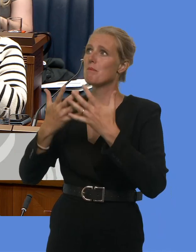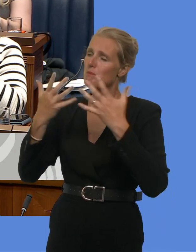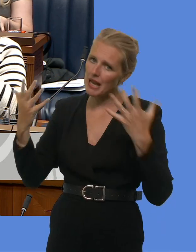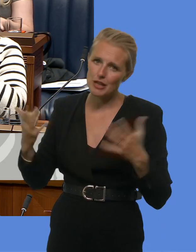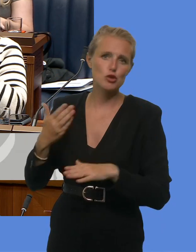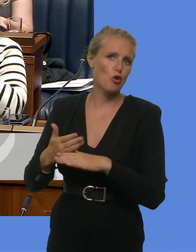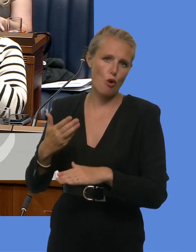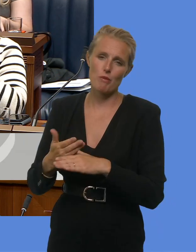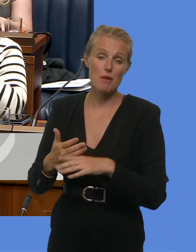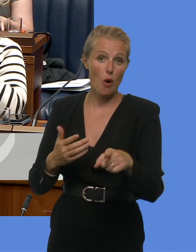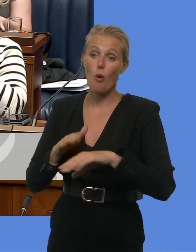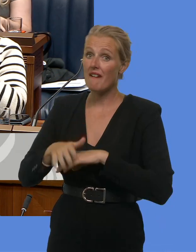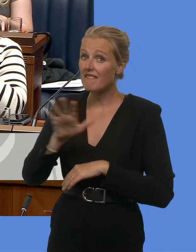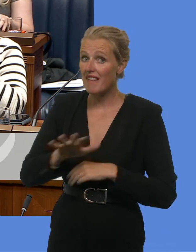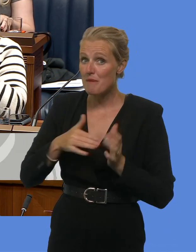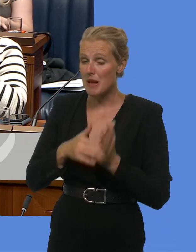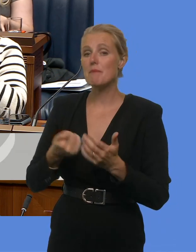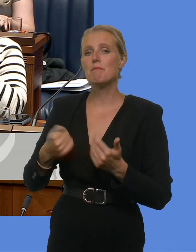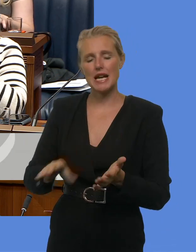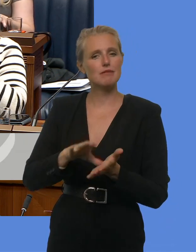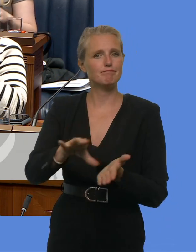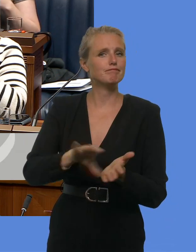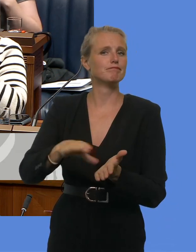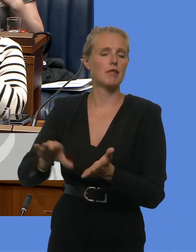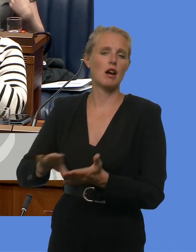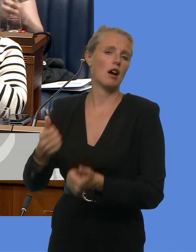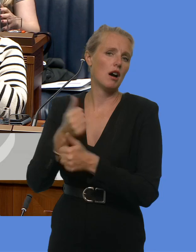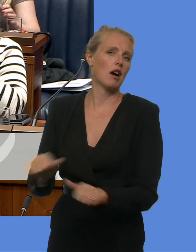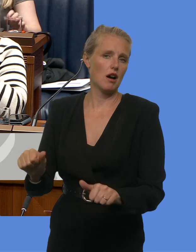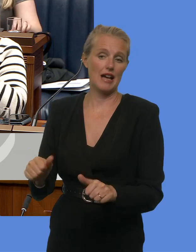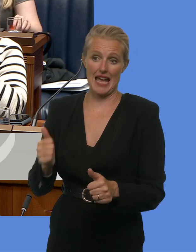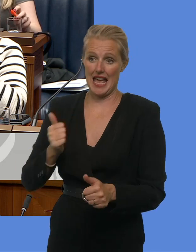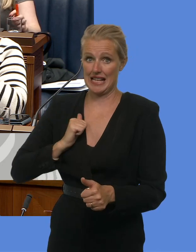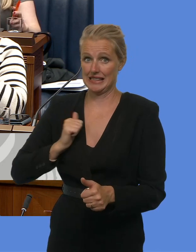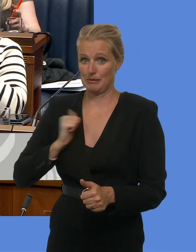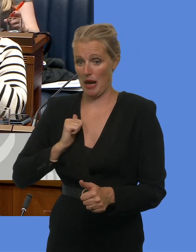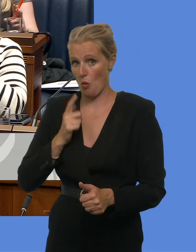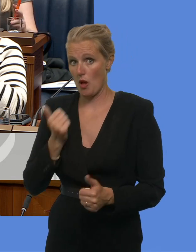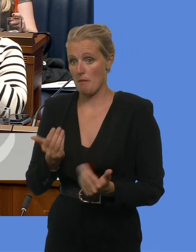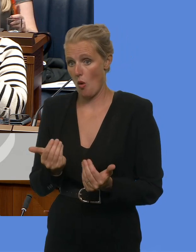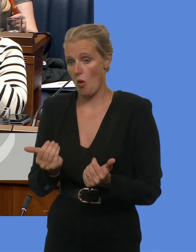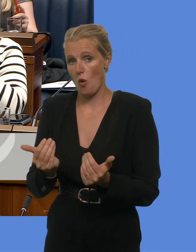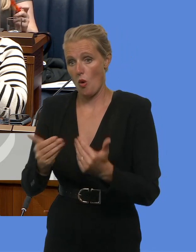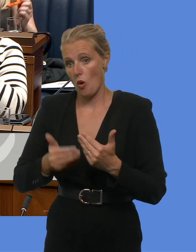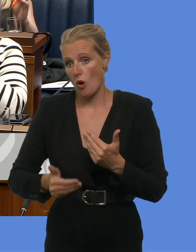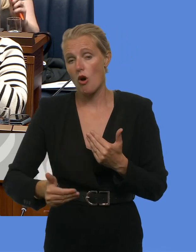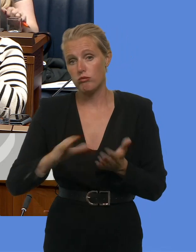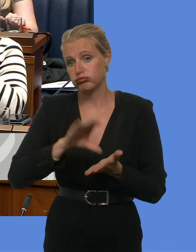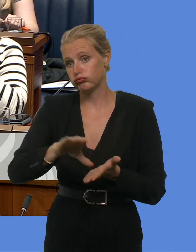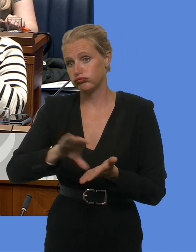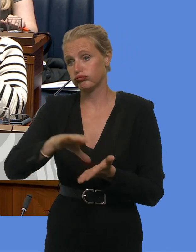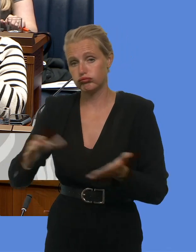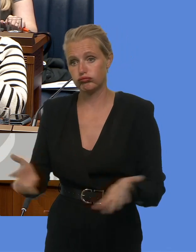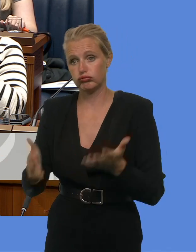the fact that over 55 million has now been paid out, and we expect that to roll forward and continue to speed